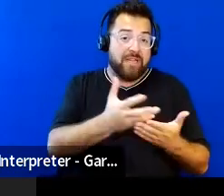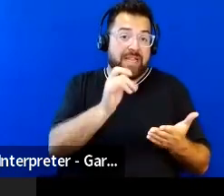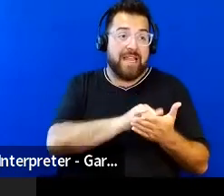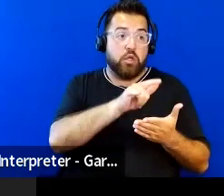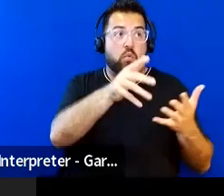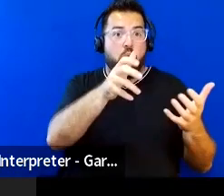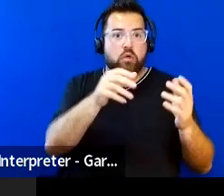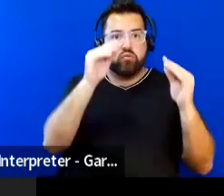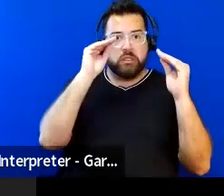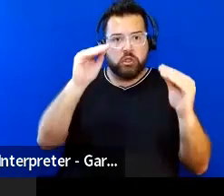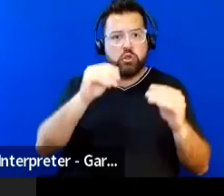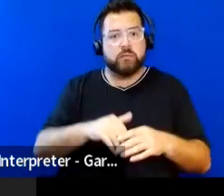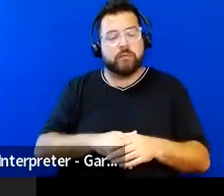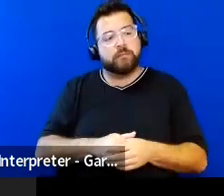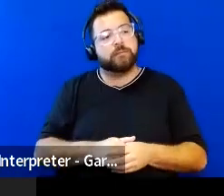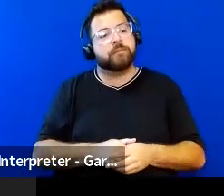looking for.